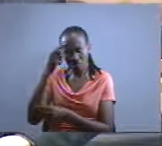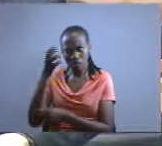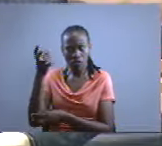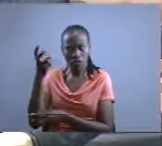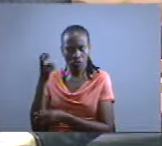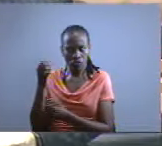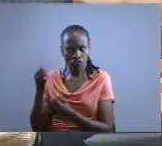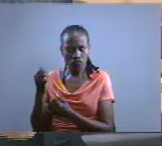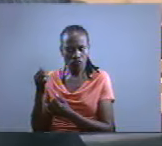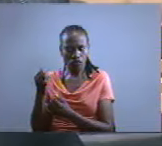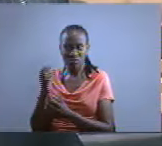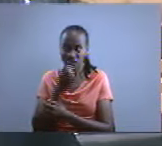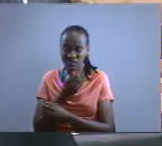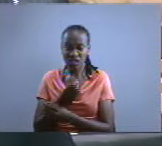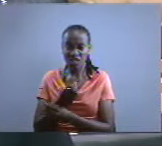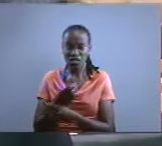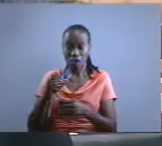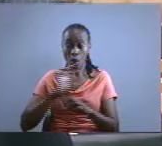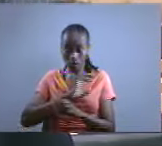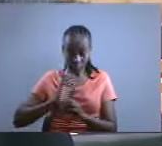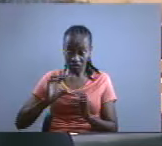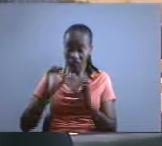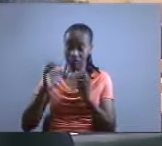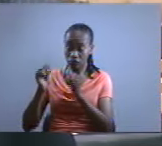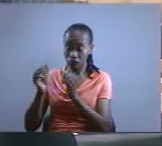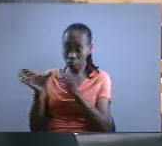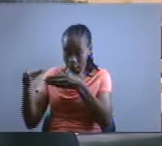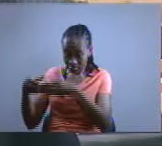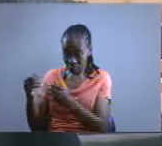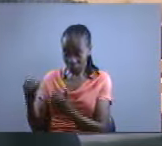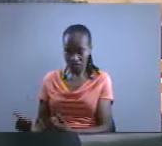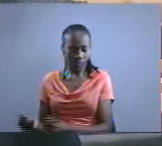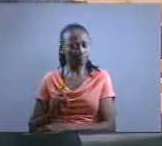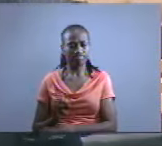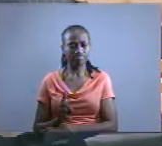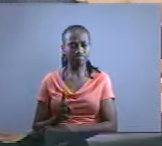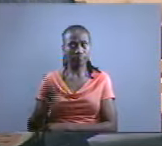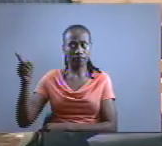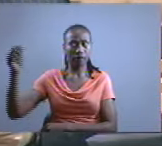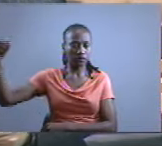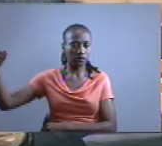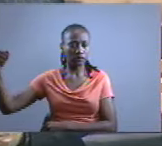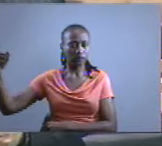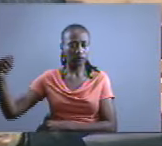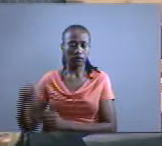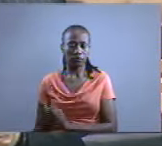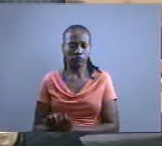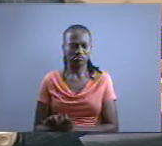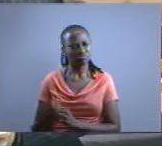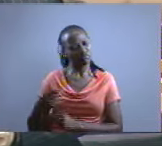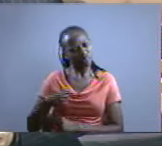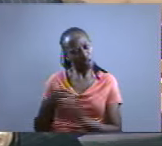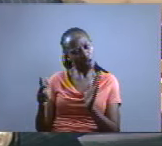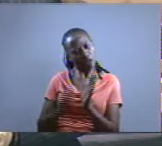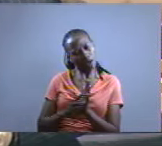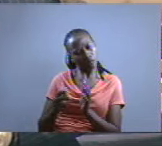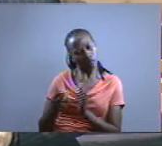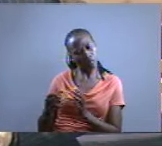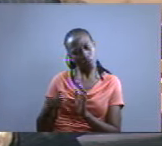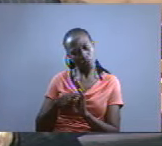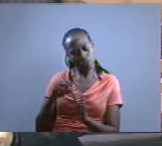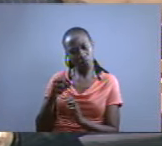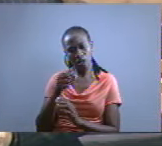this afternoon. Yes. But in my hand, Annexure A, I have a notice that at